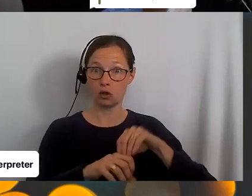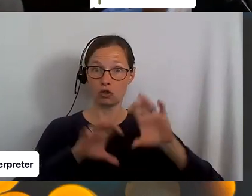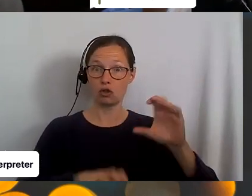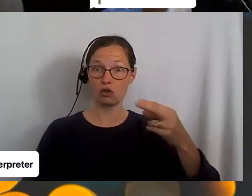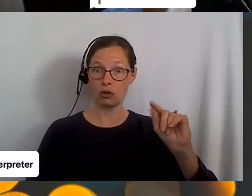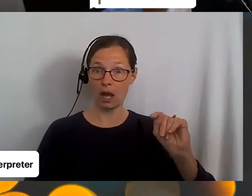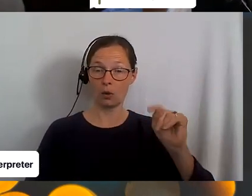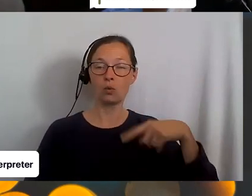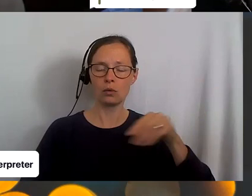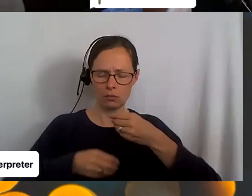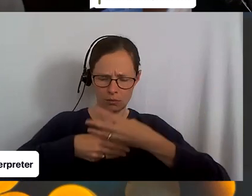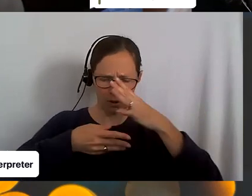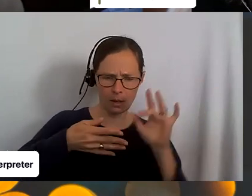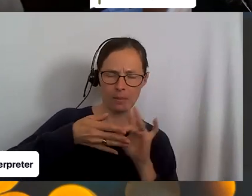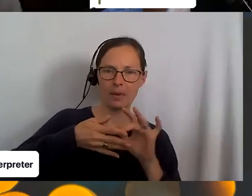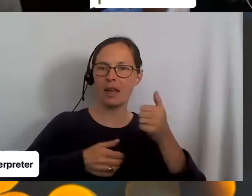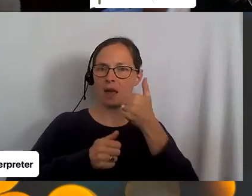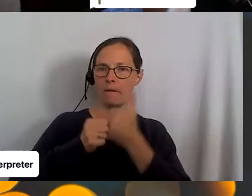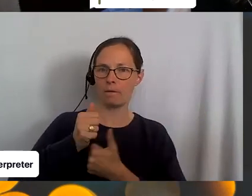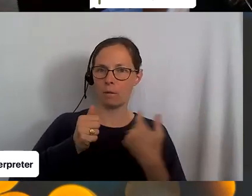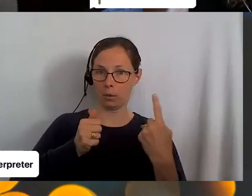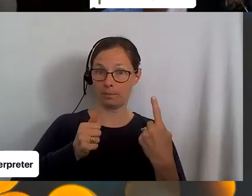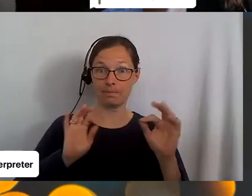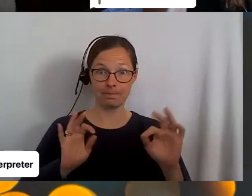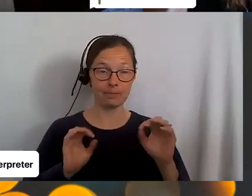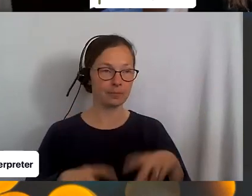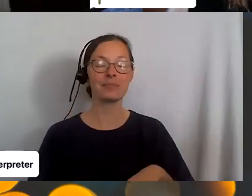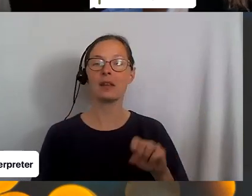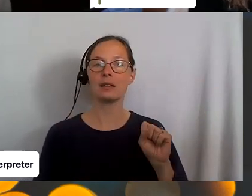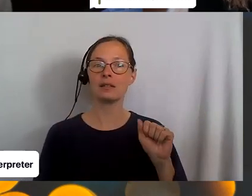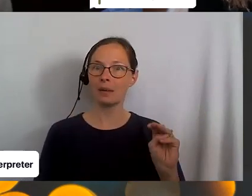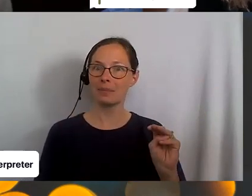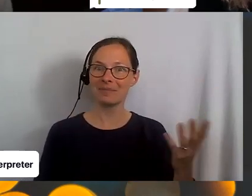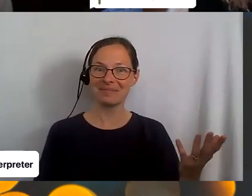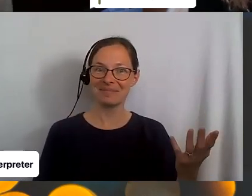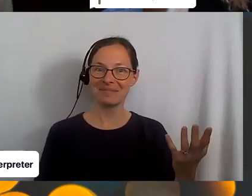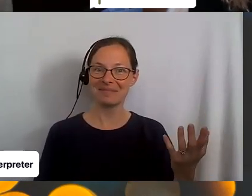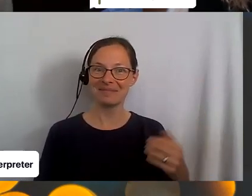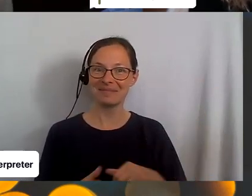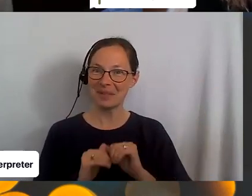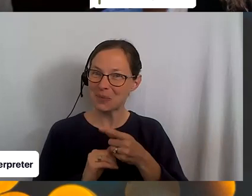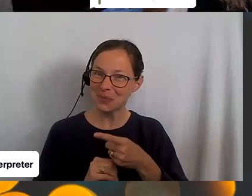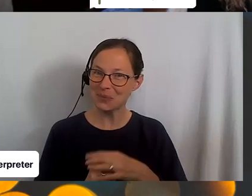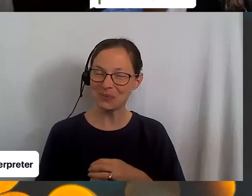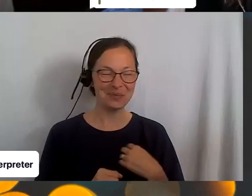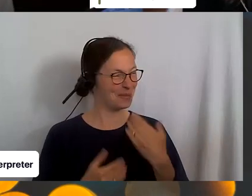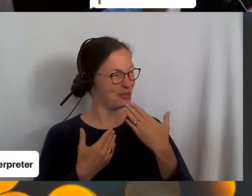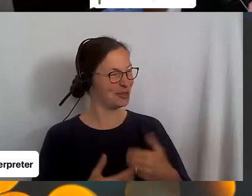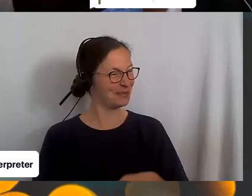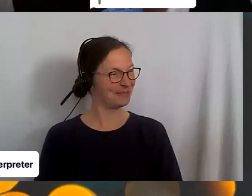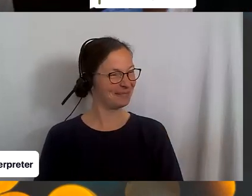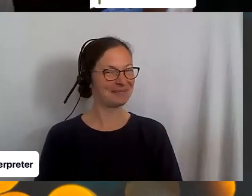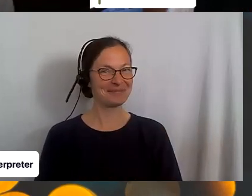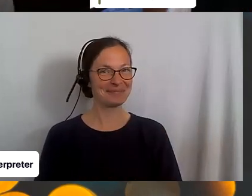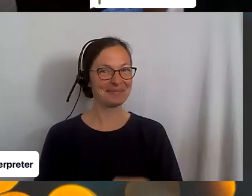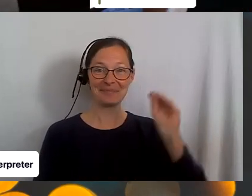the everyone toggle. Okay. Sam, how are you? I'm good. It's a Good.